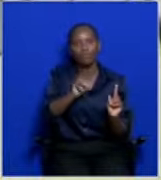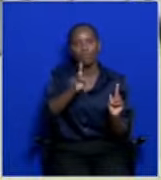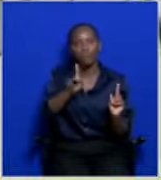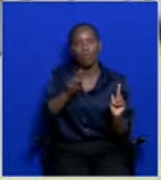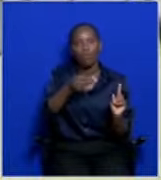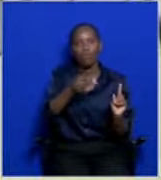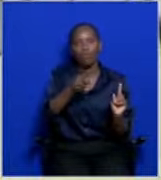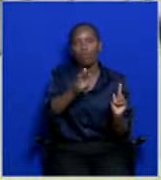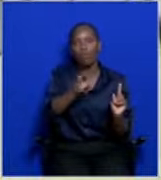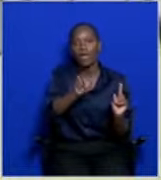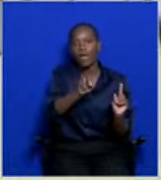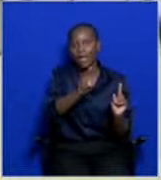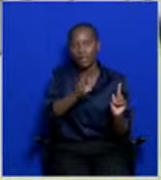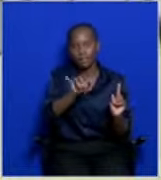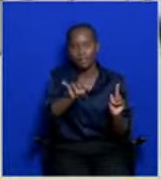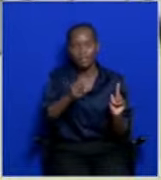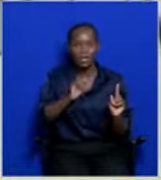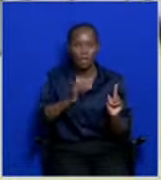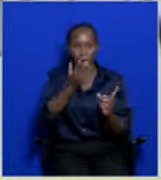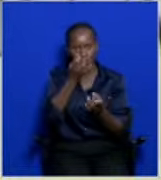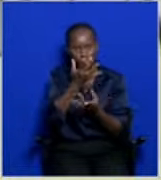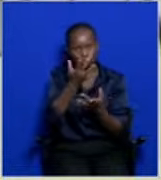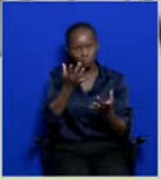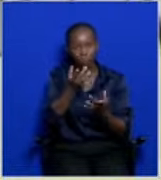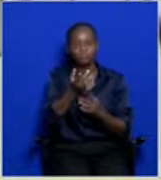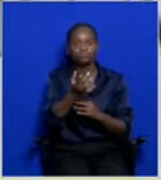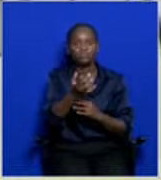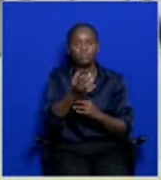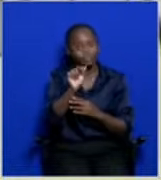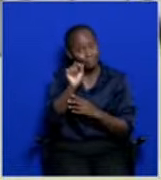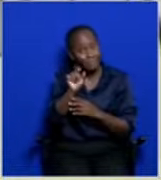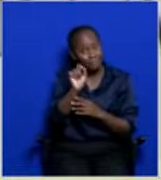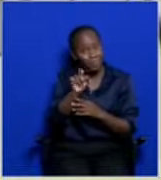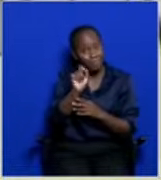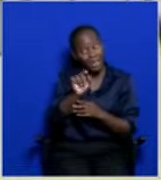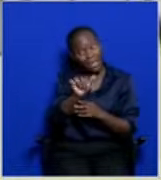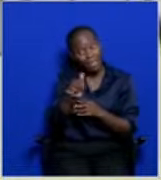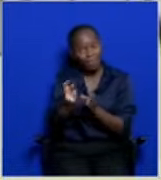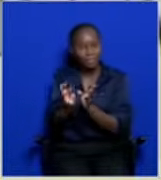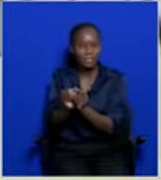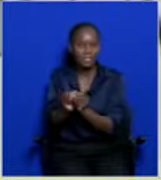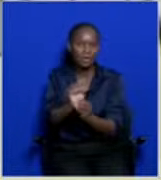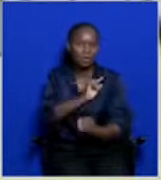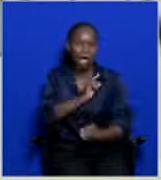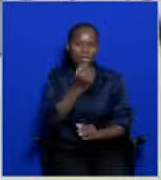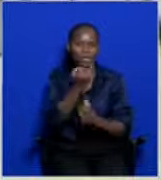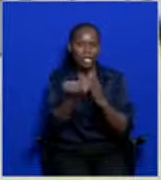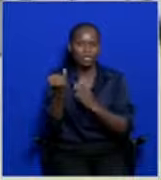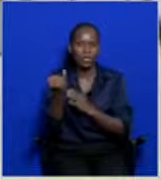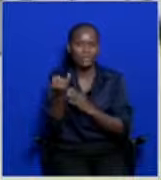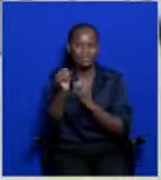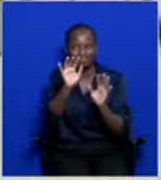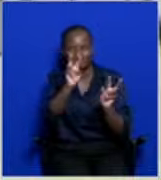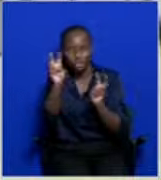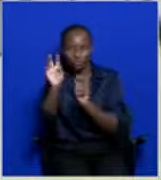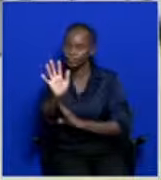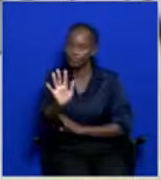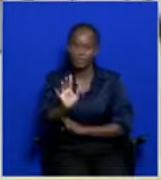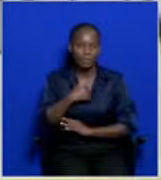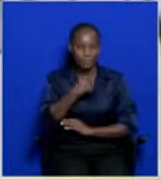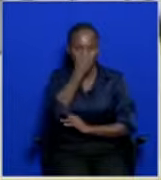I want to address also the other one, because this is not isolated. This one, I believe, those 2 ladies that were